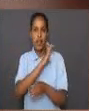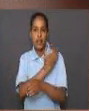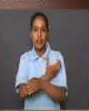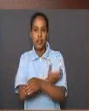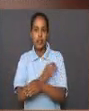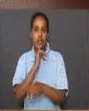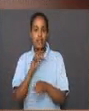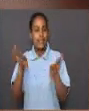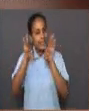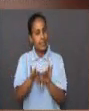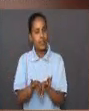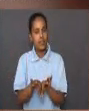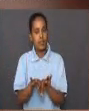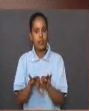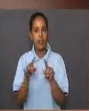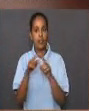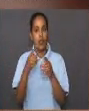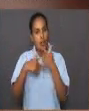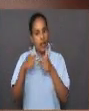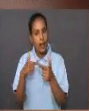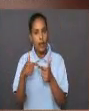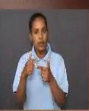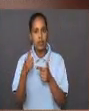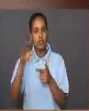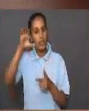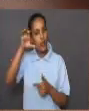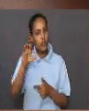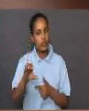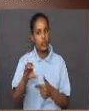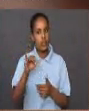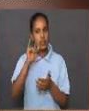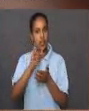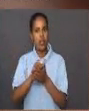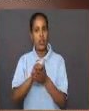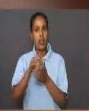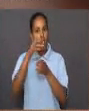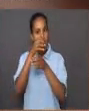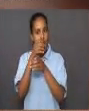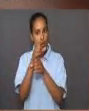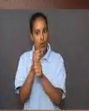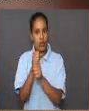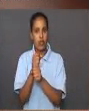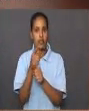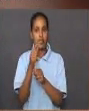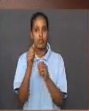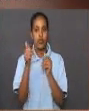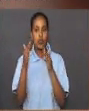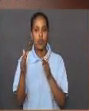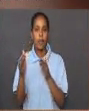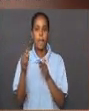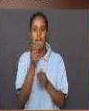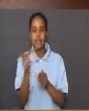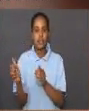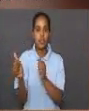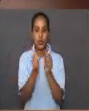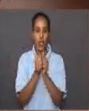because energy is needed to overcome the forces that hold the solvent